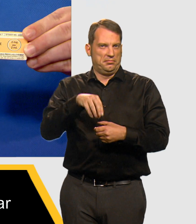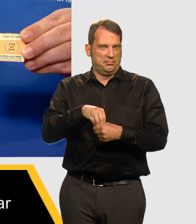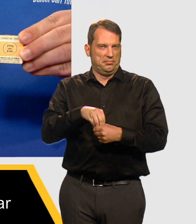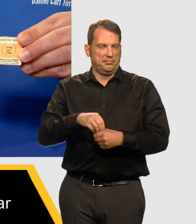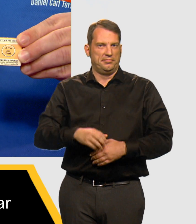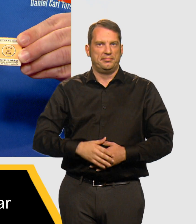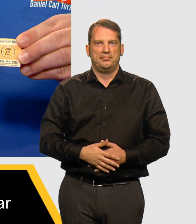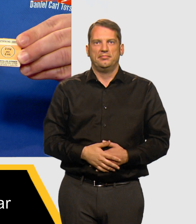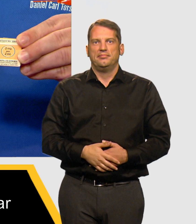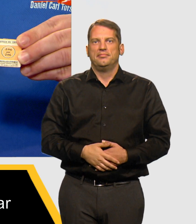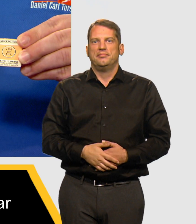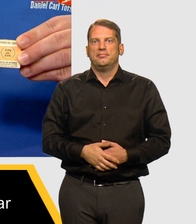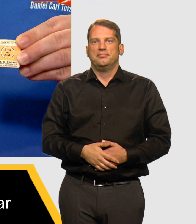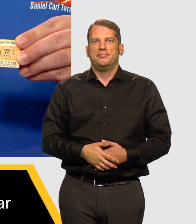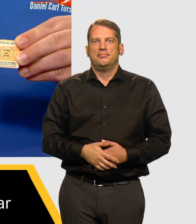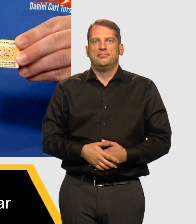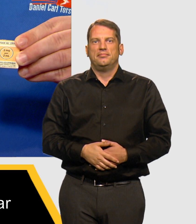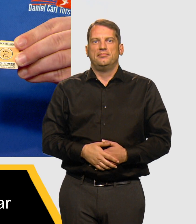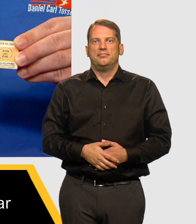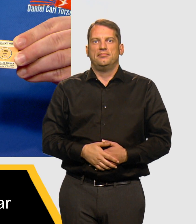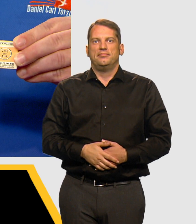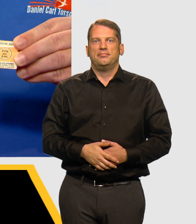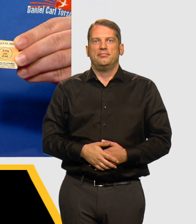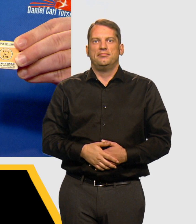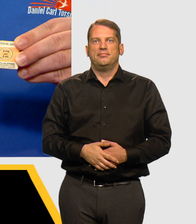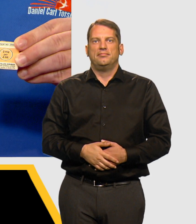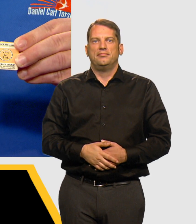This is the Amphastar nasal spray kit.